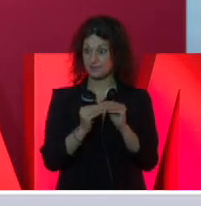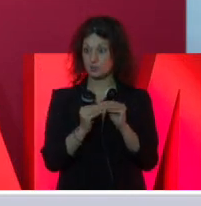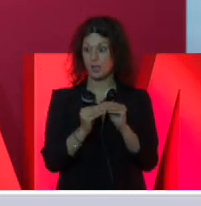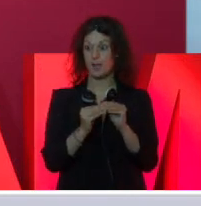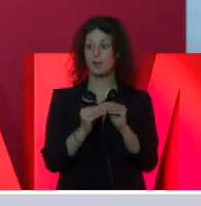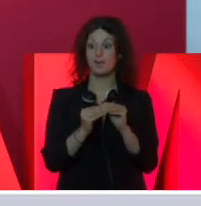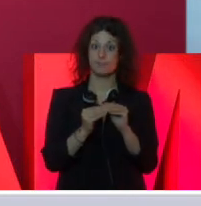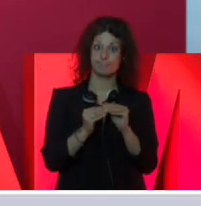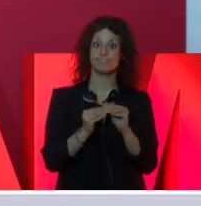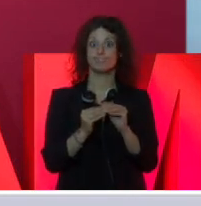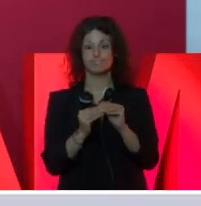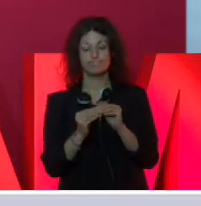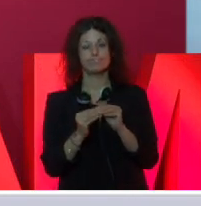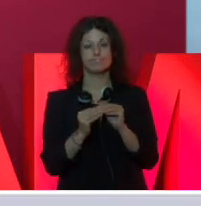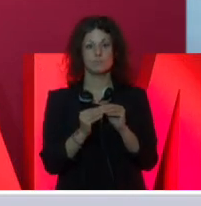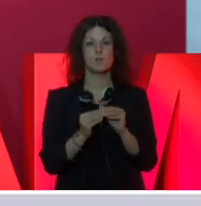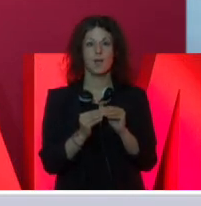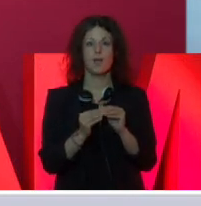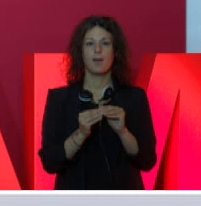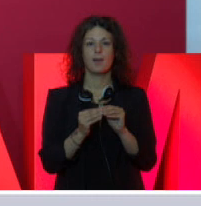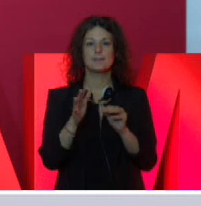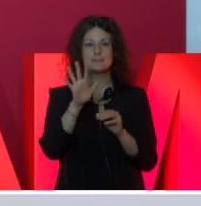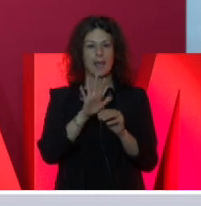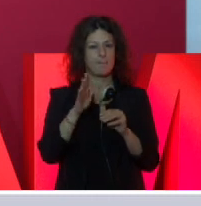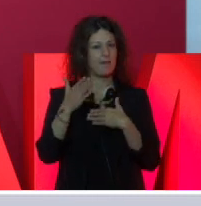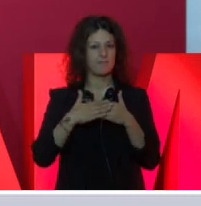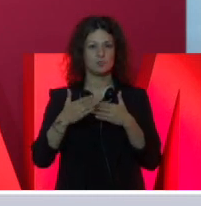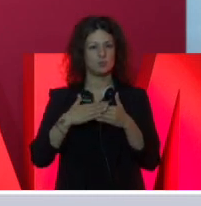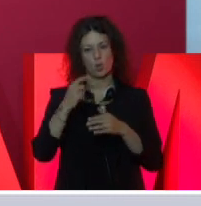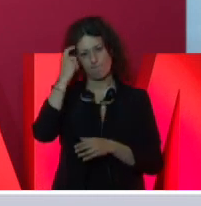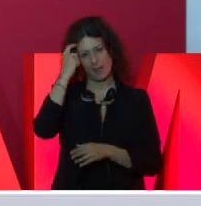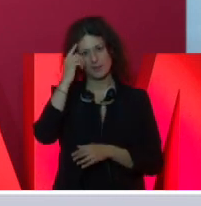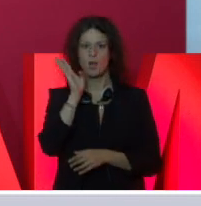is really extremely human, too human,